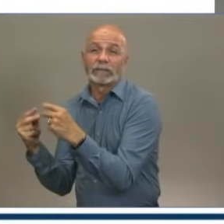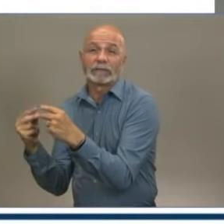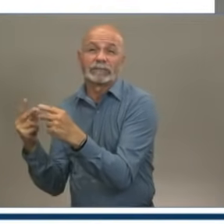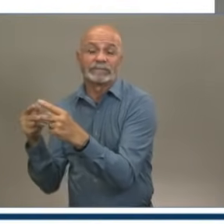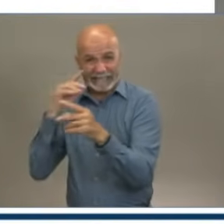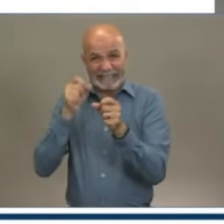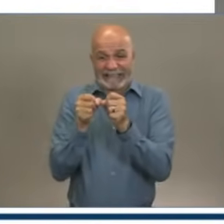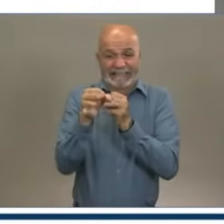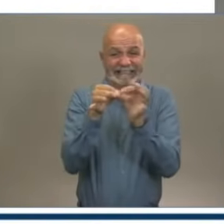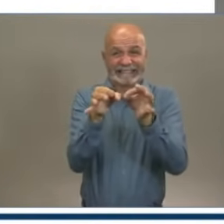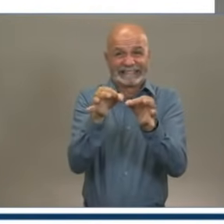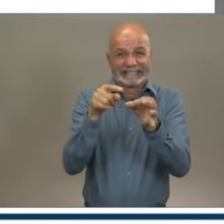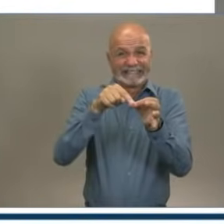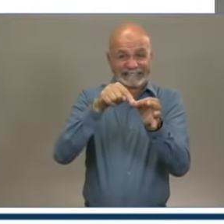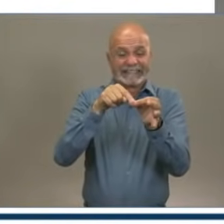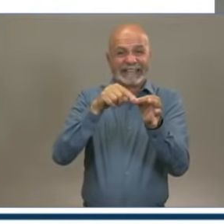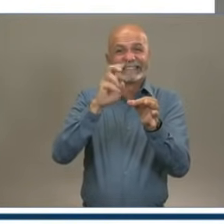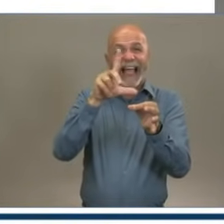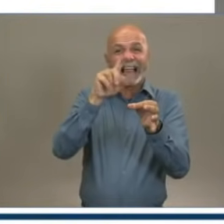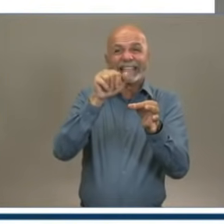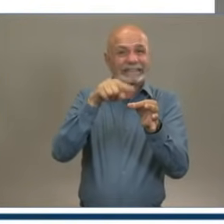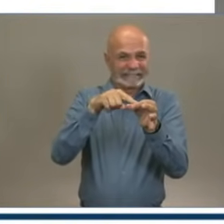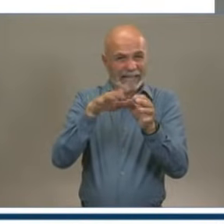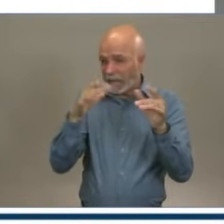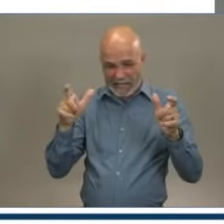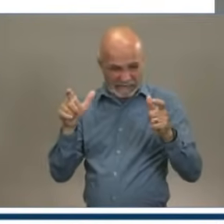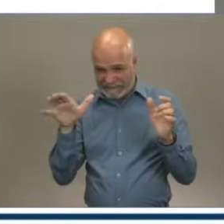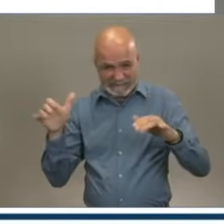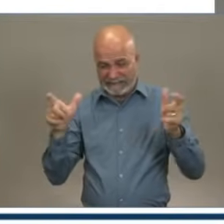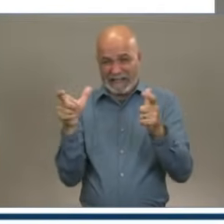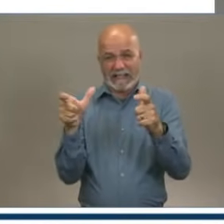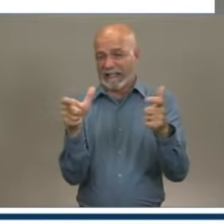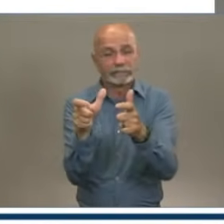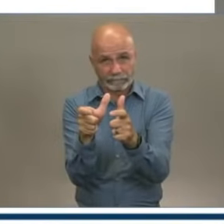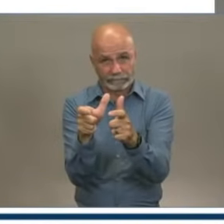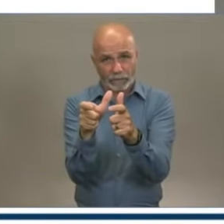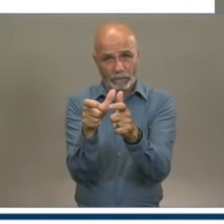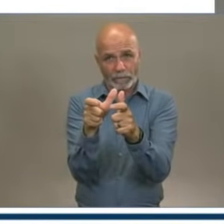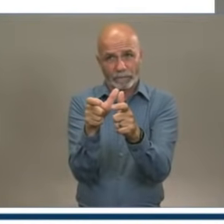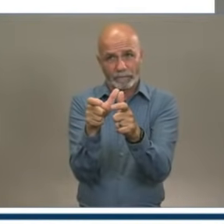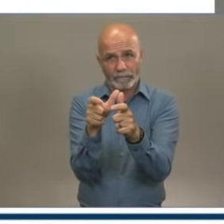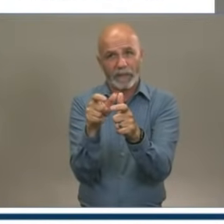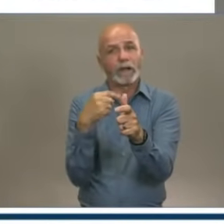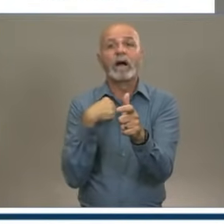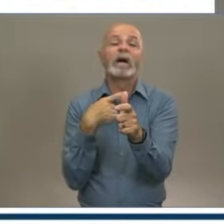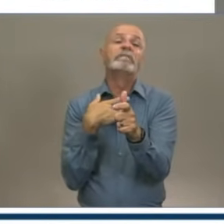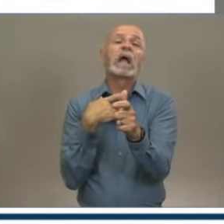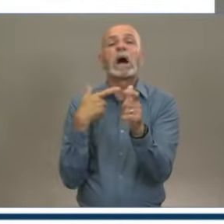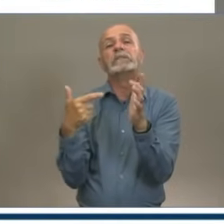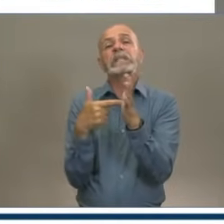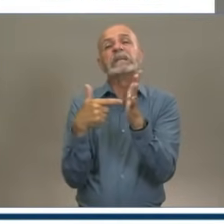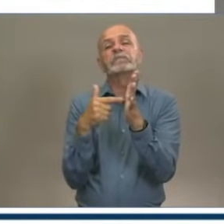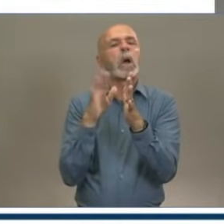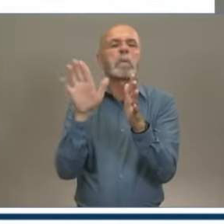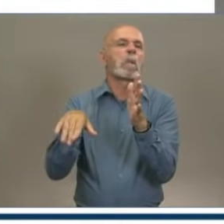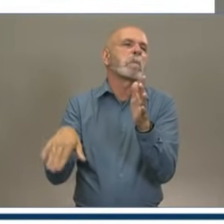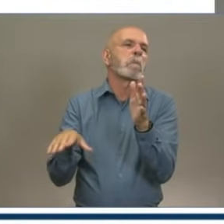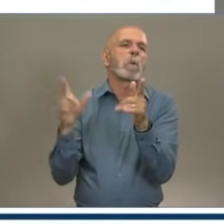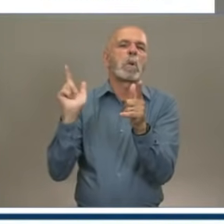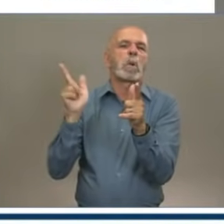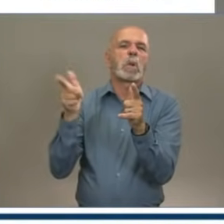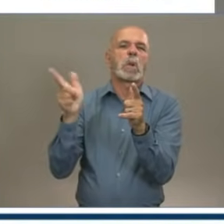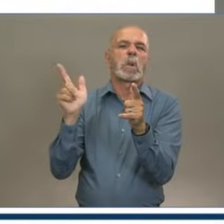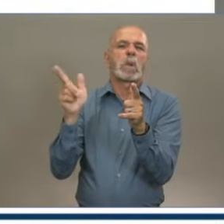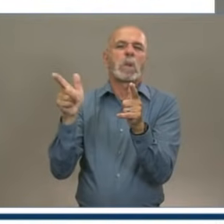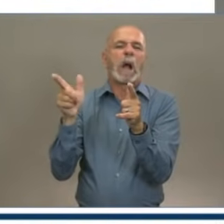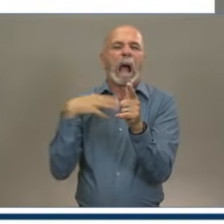we are. So as I said on Monday, do not delay getting your second dose. And also, mixing the types of